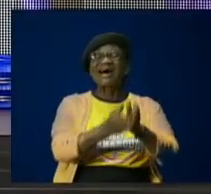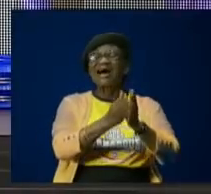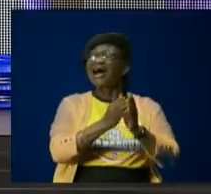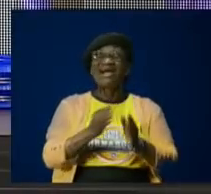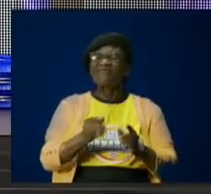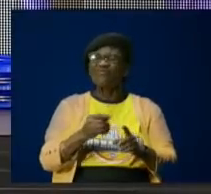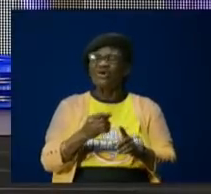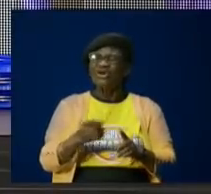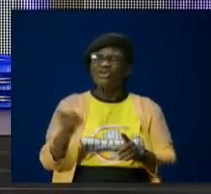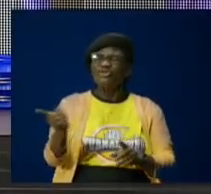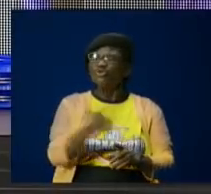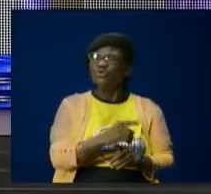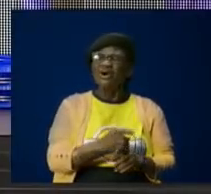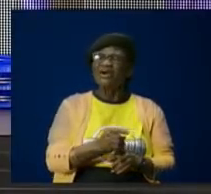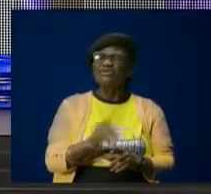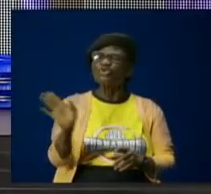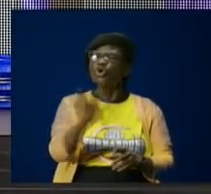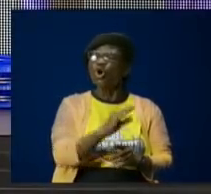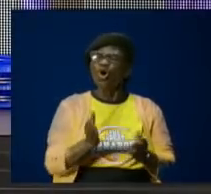Your boat